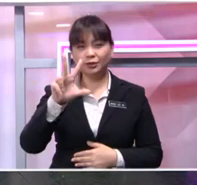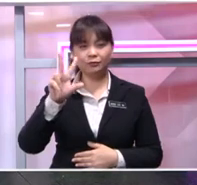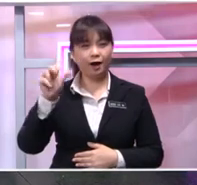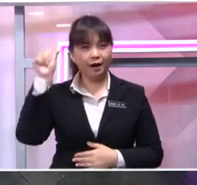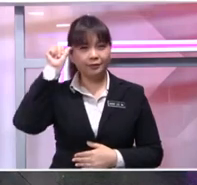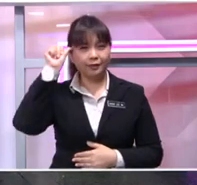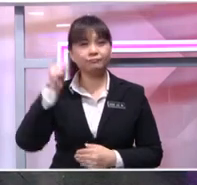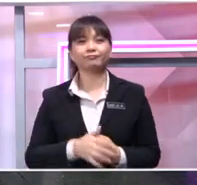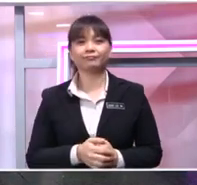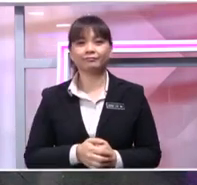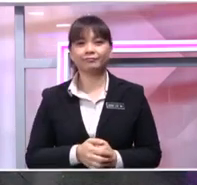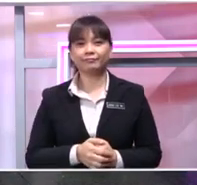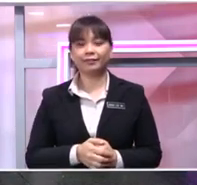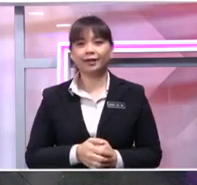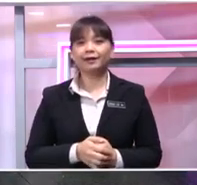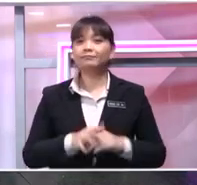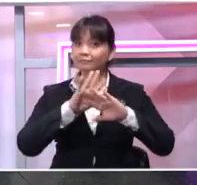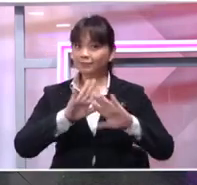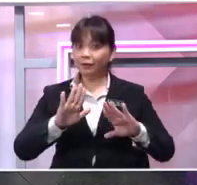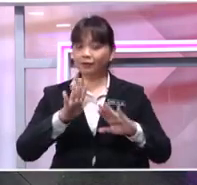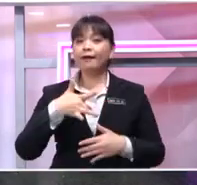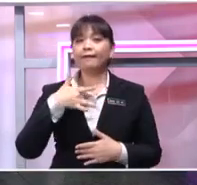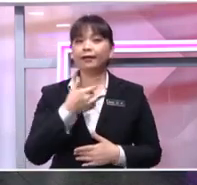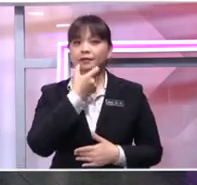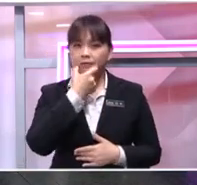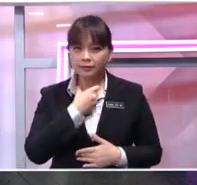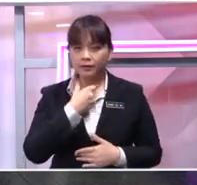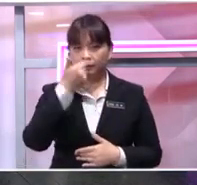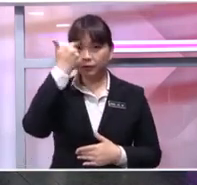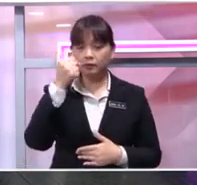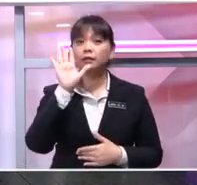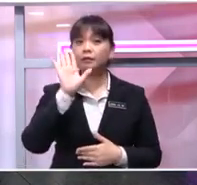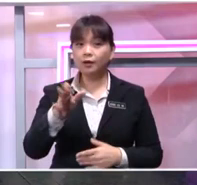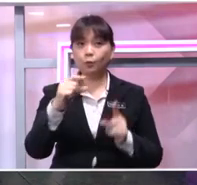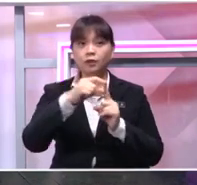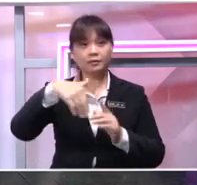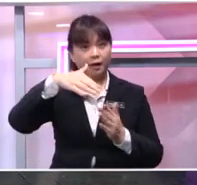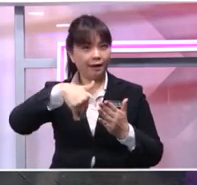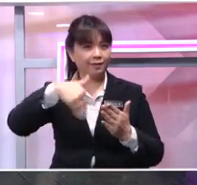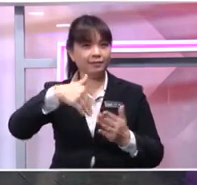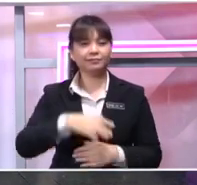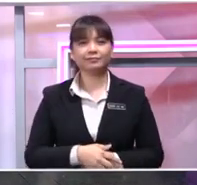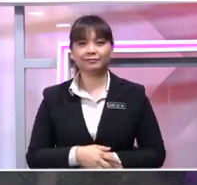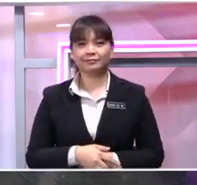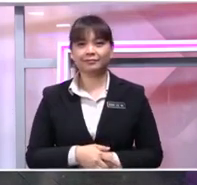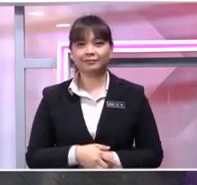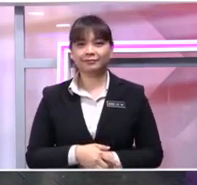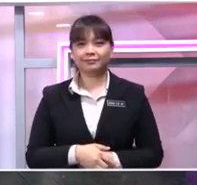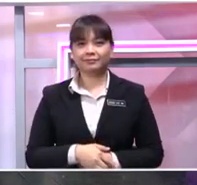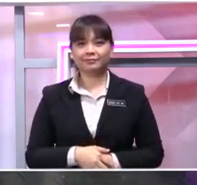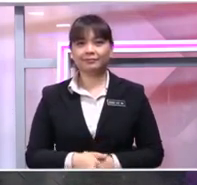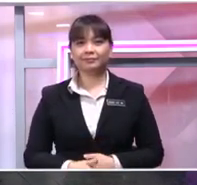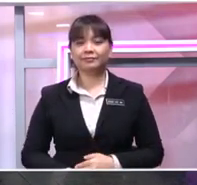Okay. Hanis, don't feel sad. Yeah. Your word is not up yet. Mm-hmm. Okay. There's time for you. No worries. All